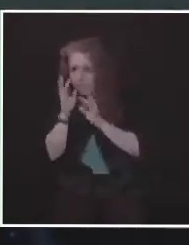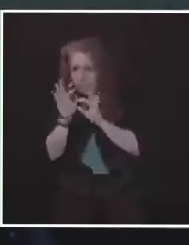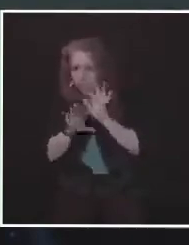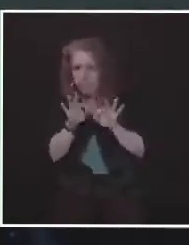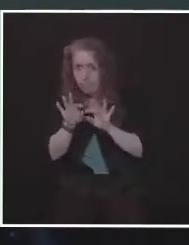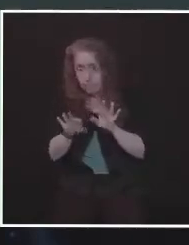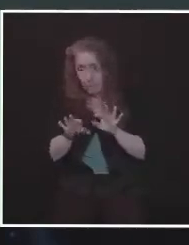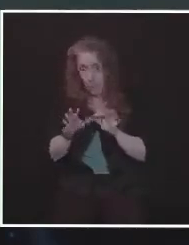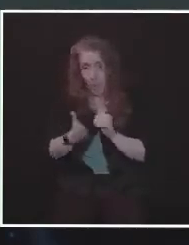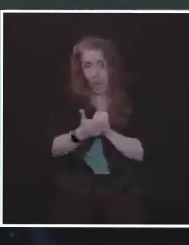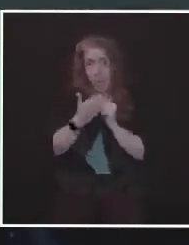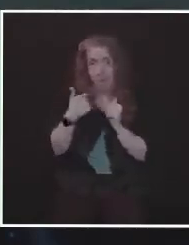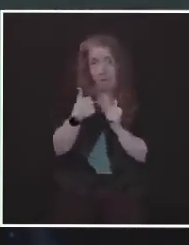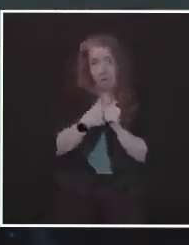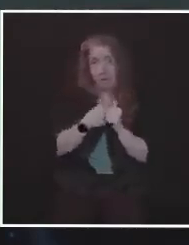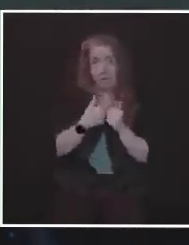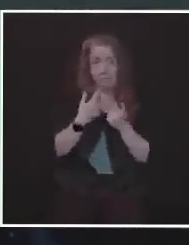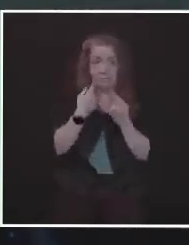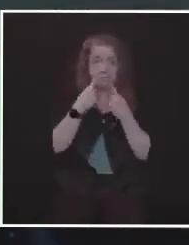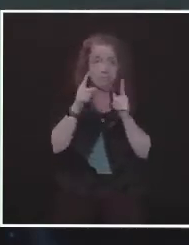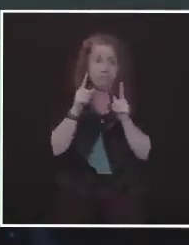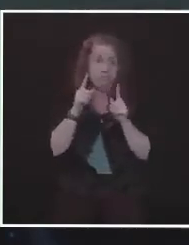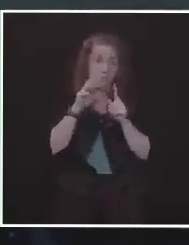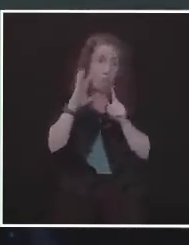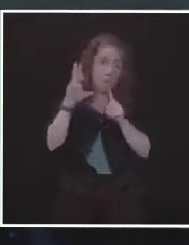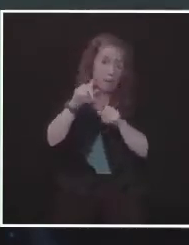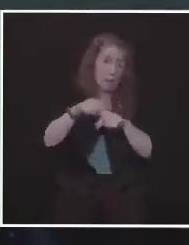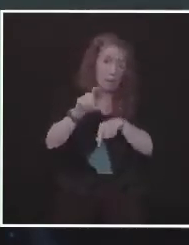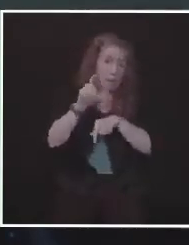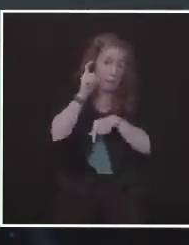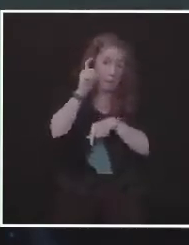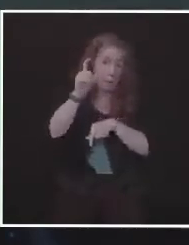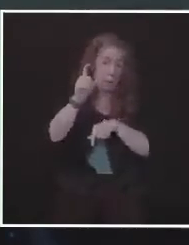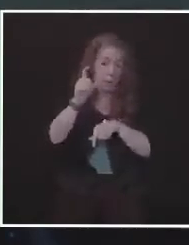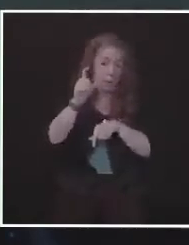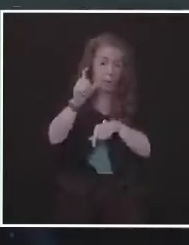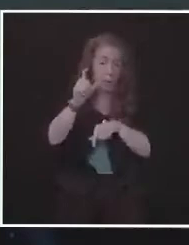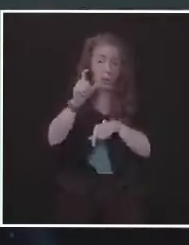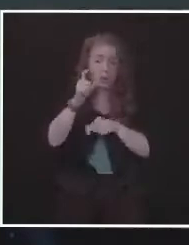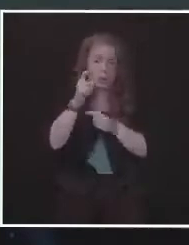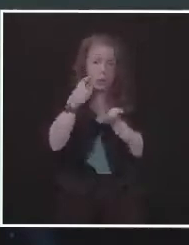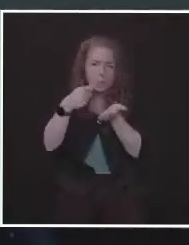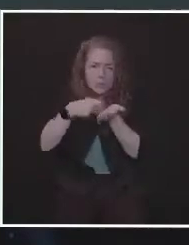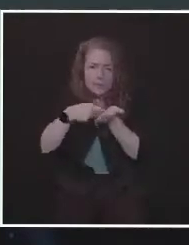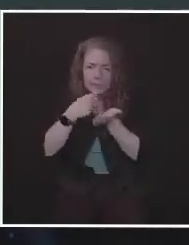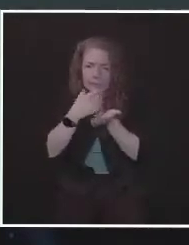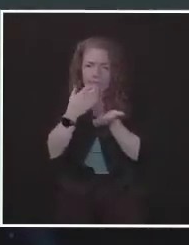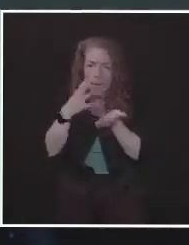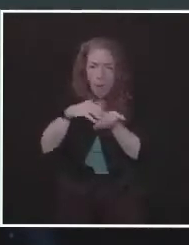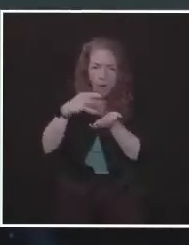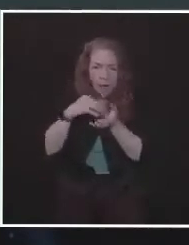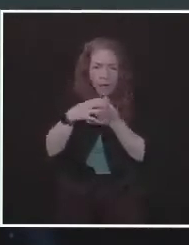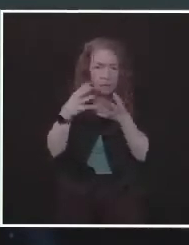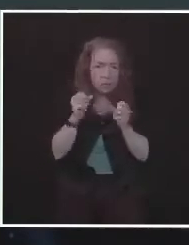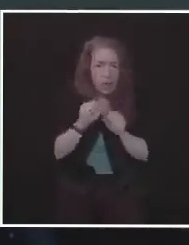sustainable way, as we learn what we need to learn on the lunar surface so that we can eventually go on to Mars. So, no impact to